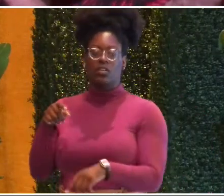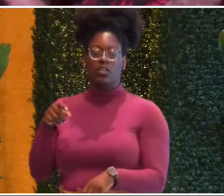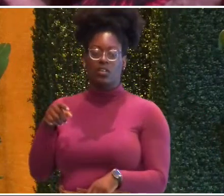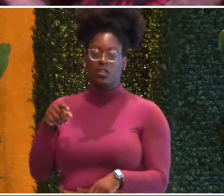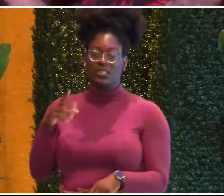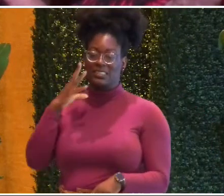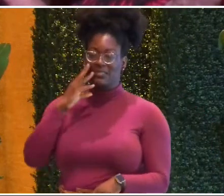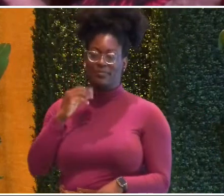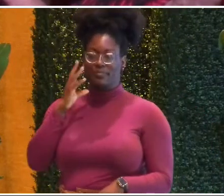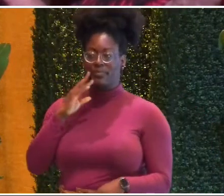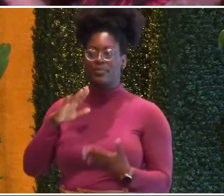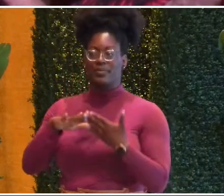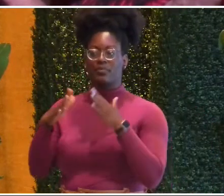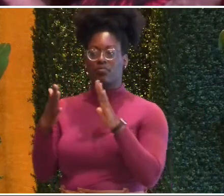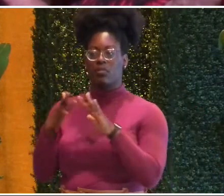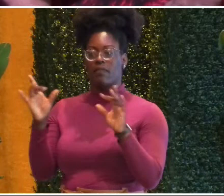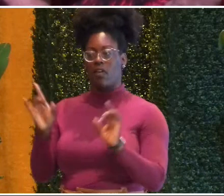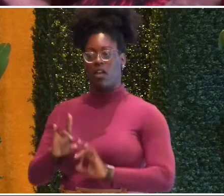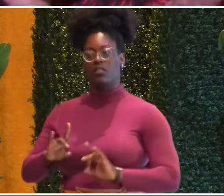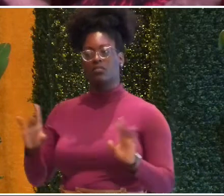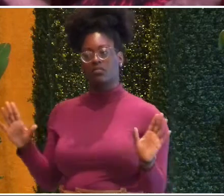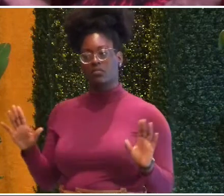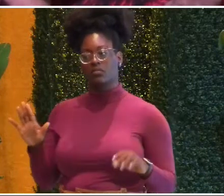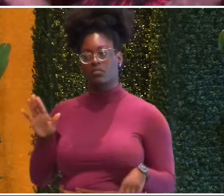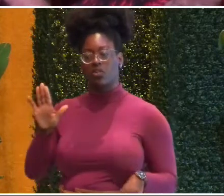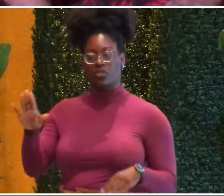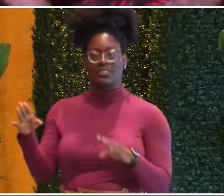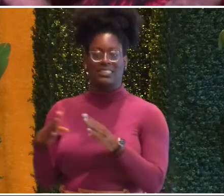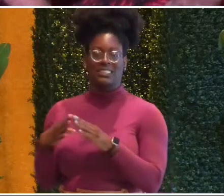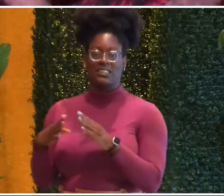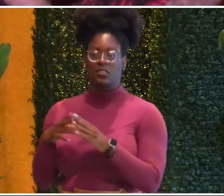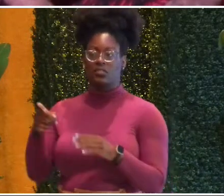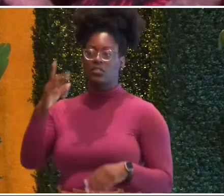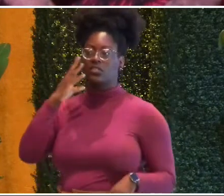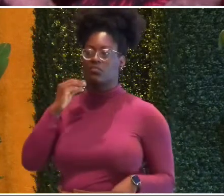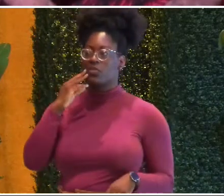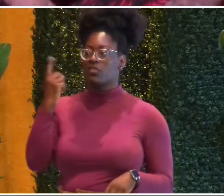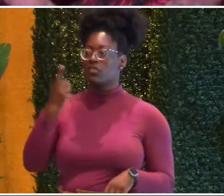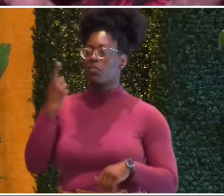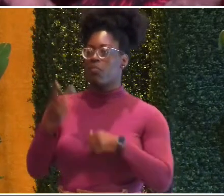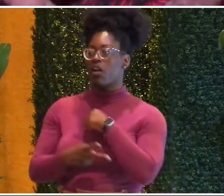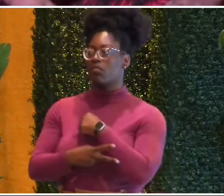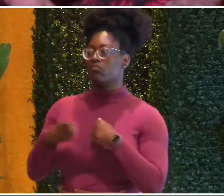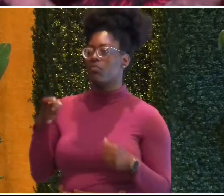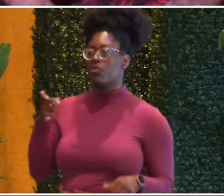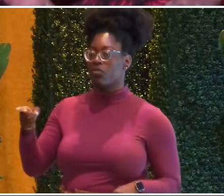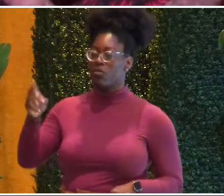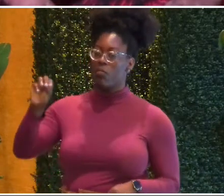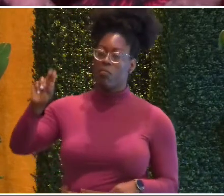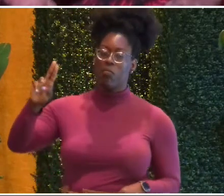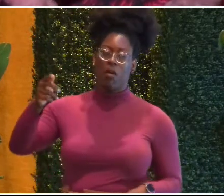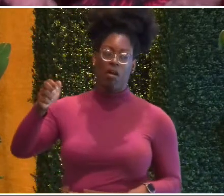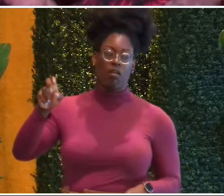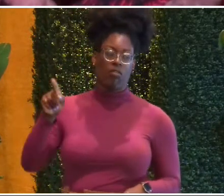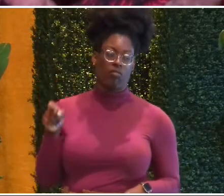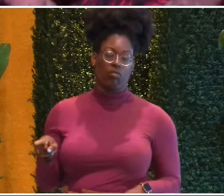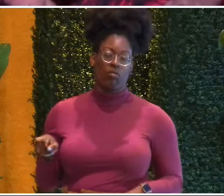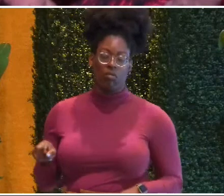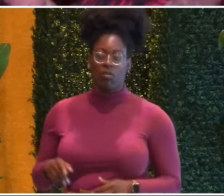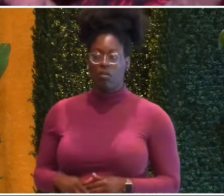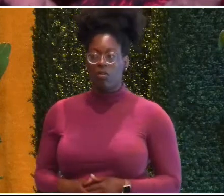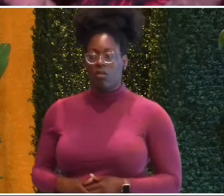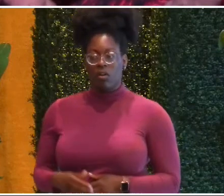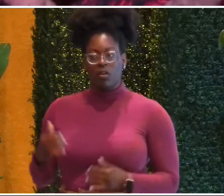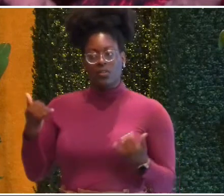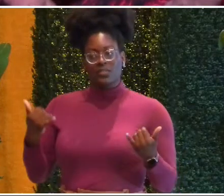violence in her own city this week. She was mugged, and physically she is healing, but she wasn't